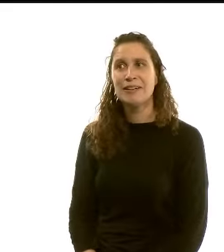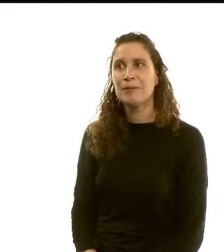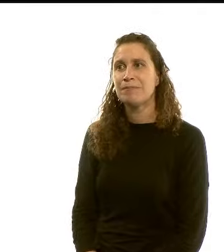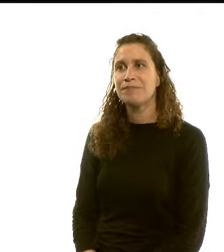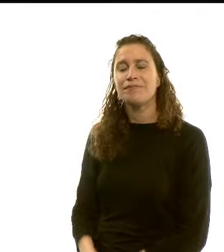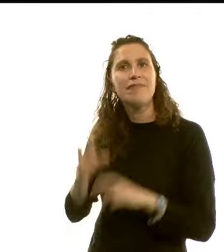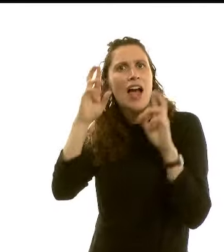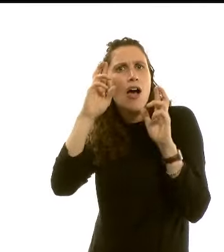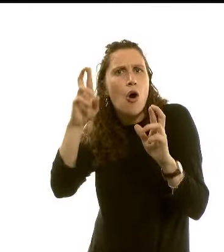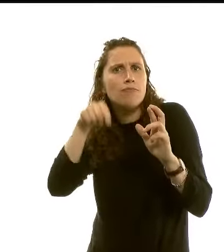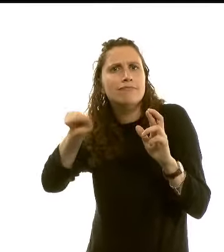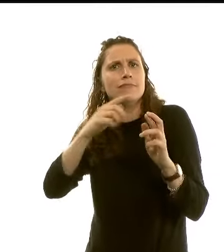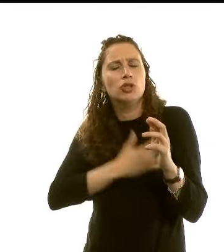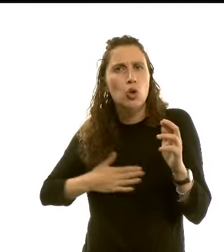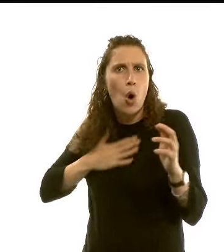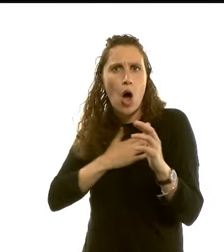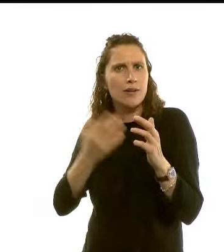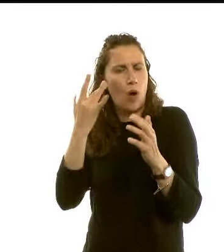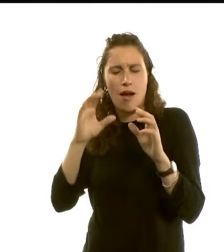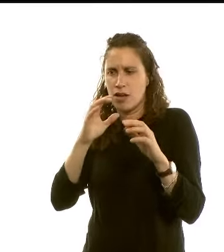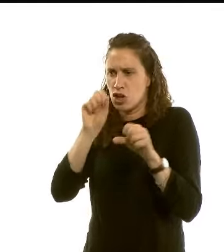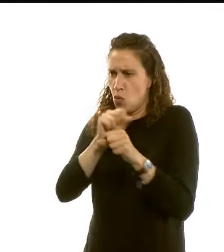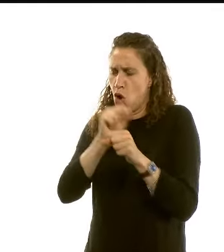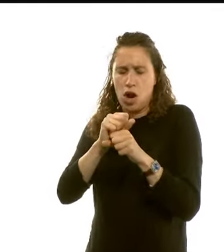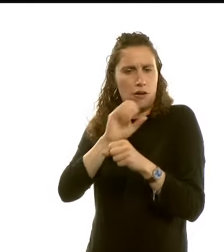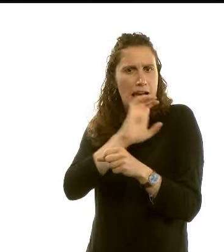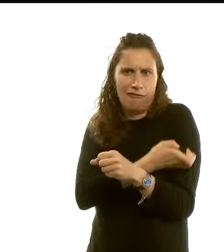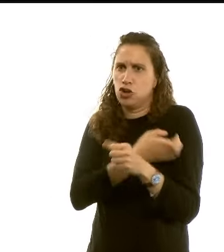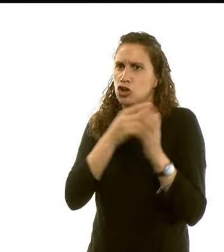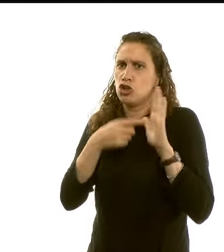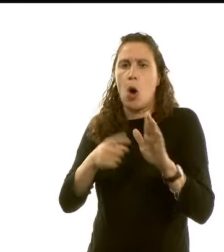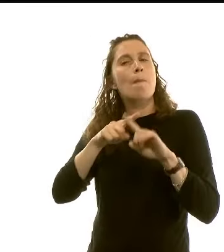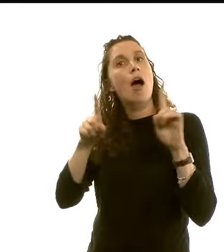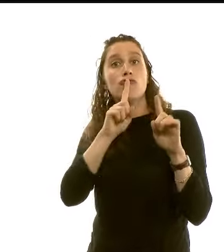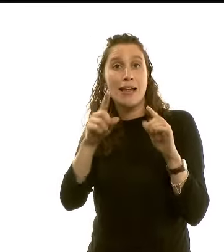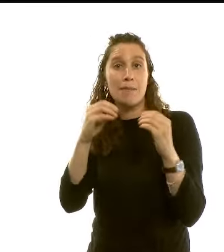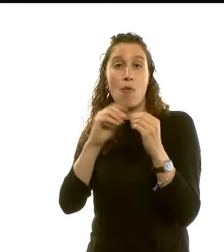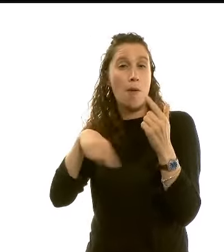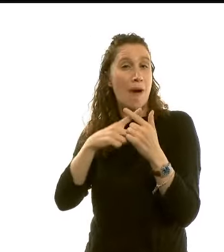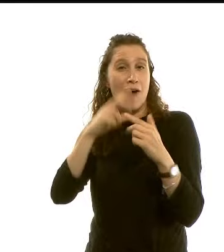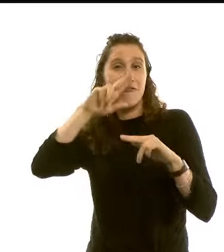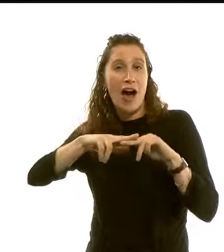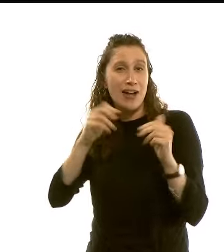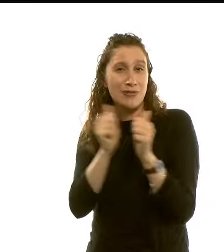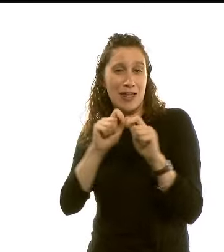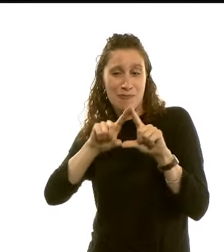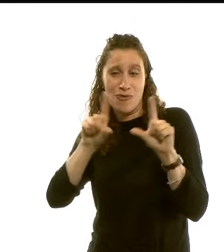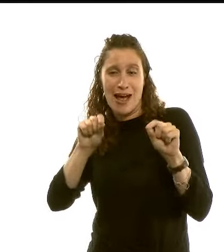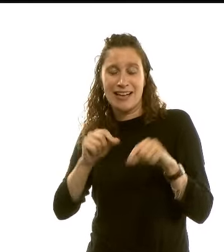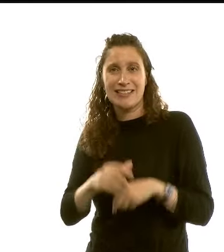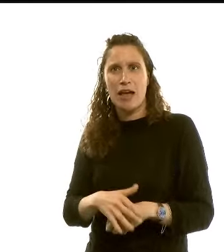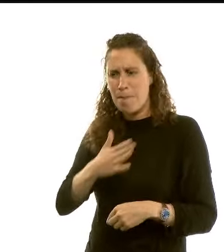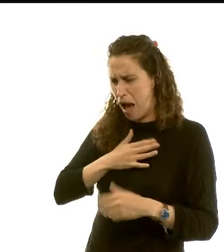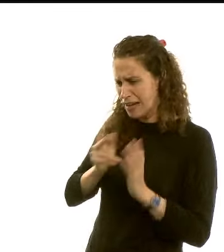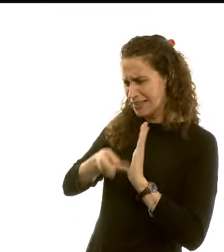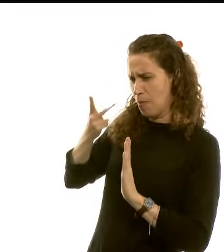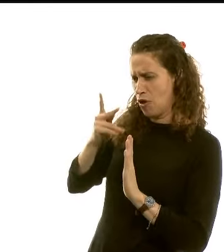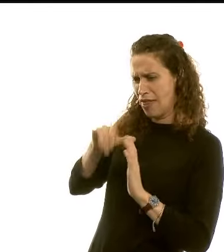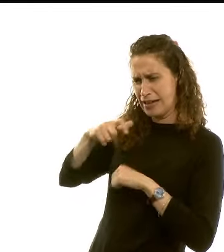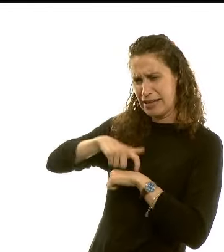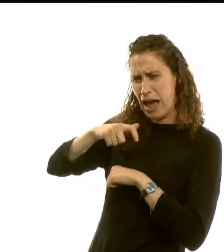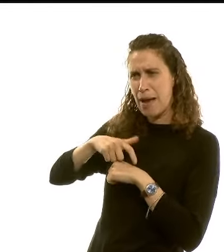time, because the effort definitely shows. It's an impressive build, but it's all about having a good time with the Lego bricks. Yeah. Did Mine you took twice the time. I don't understand. You did take a long